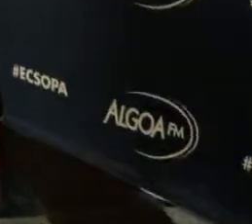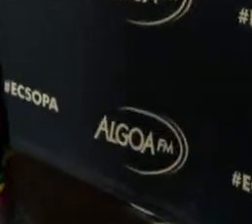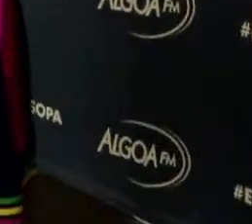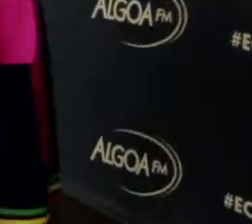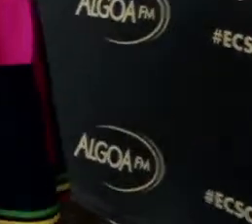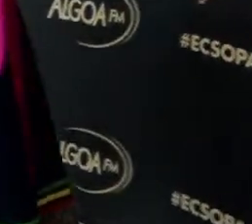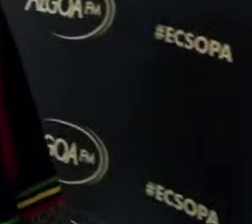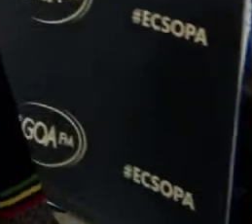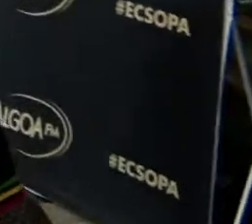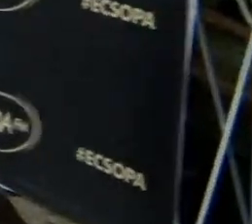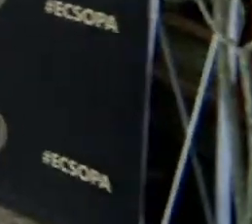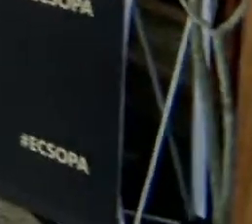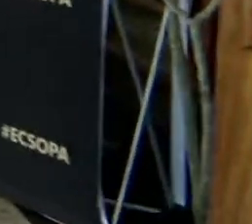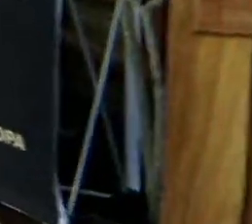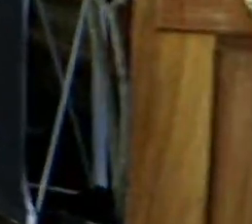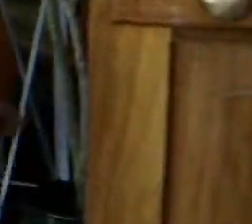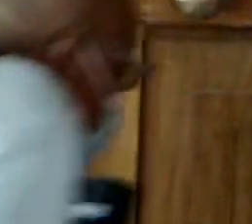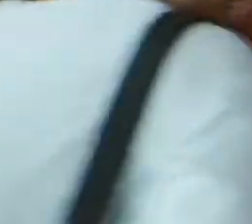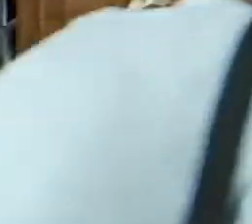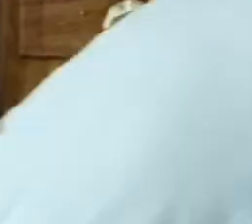ma'am. Oh, yes. I think so.